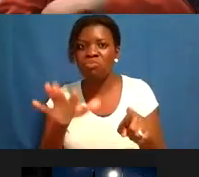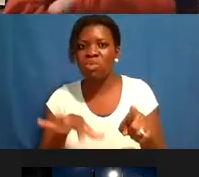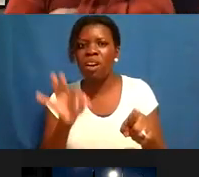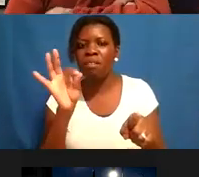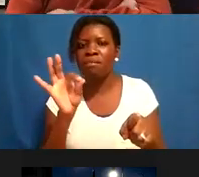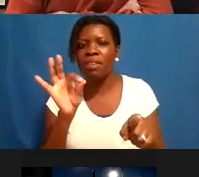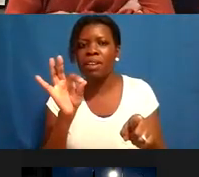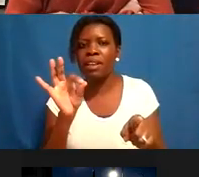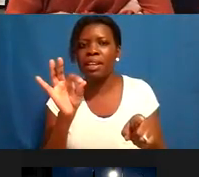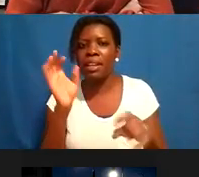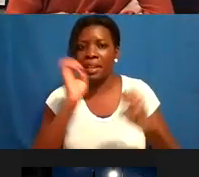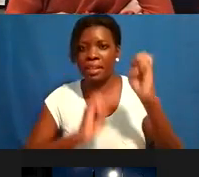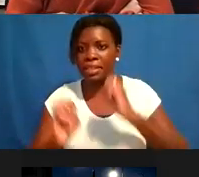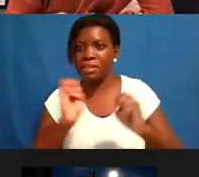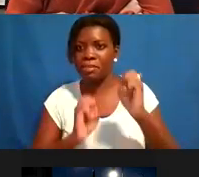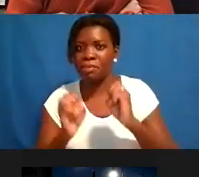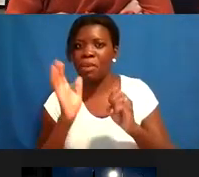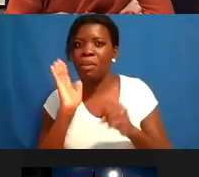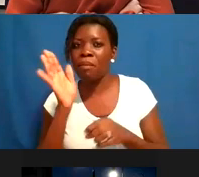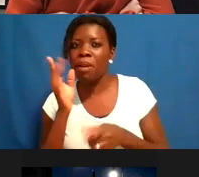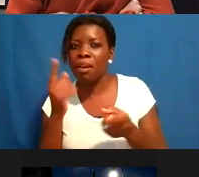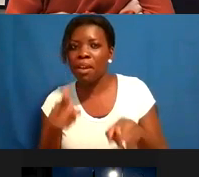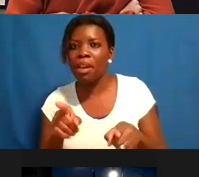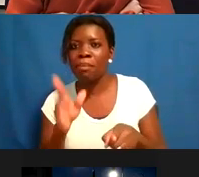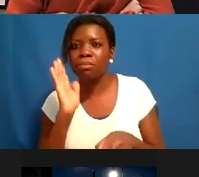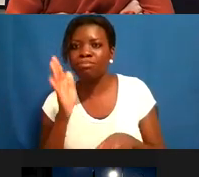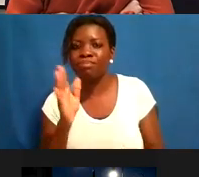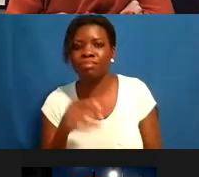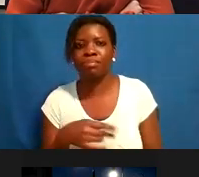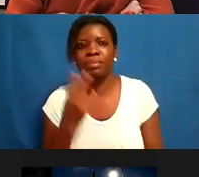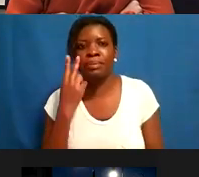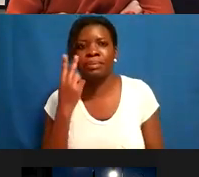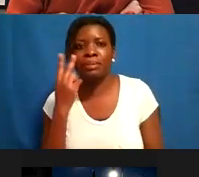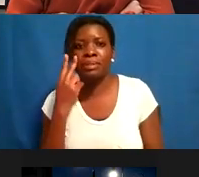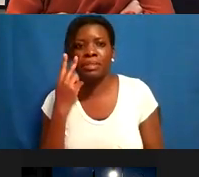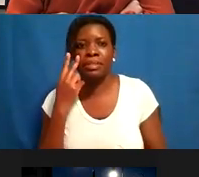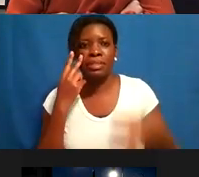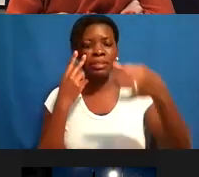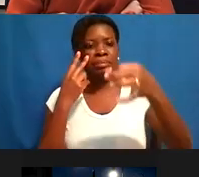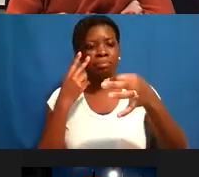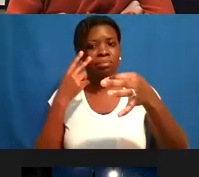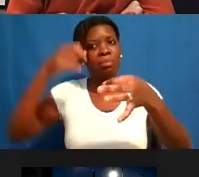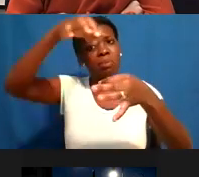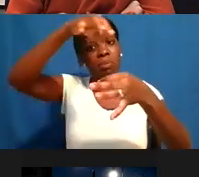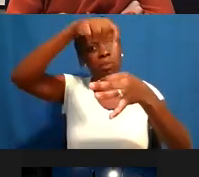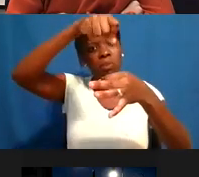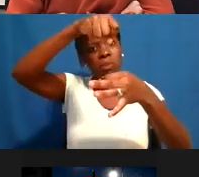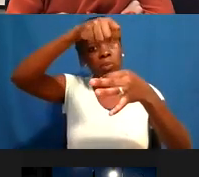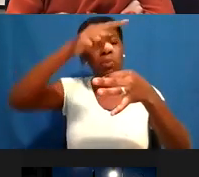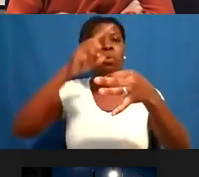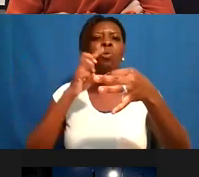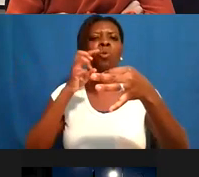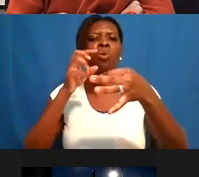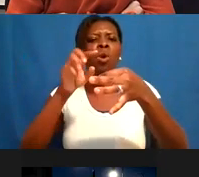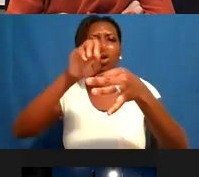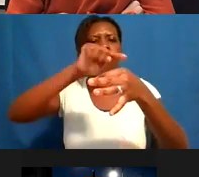this experiment what happens. So as you add more and more, the water forms a dome-like